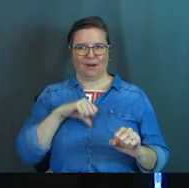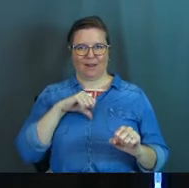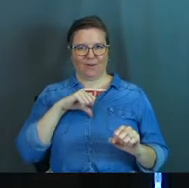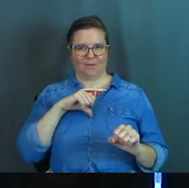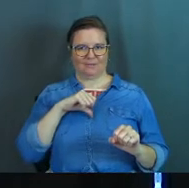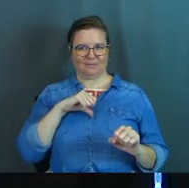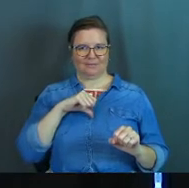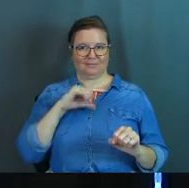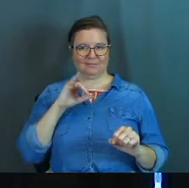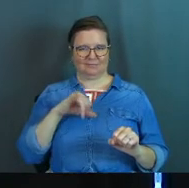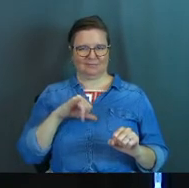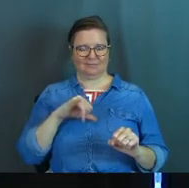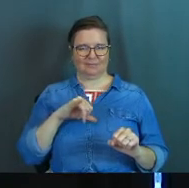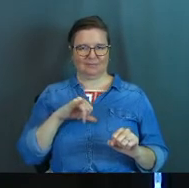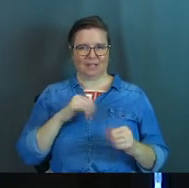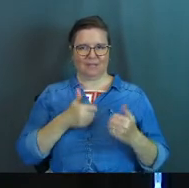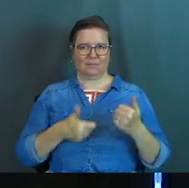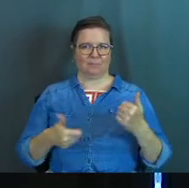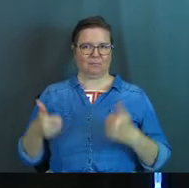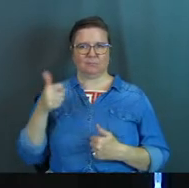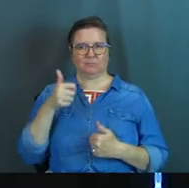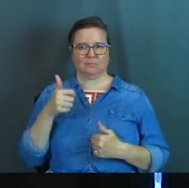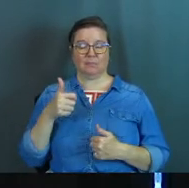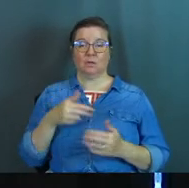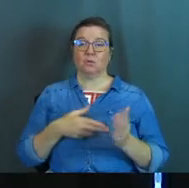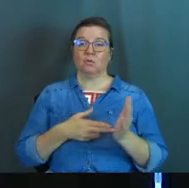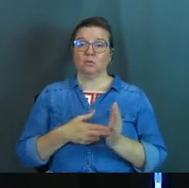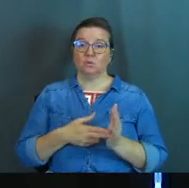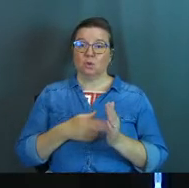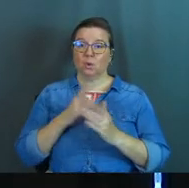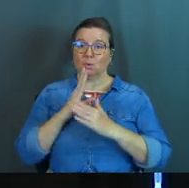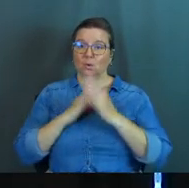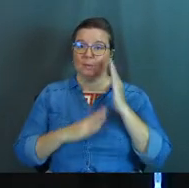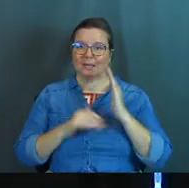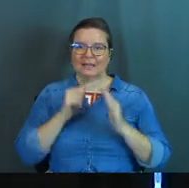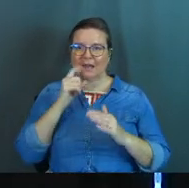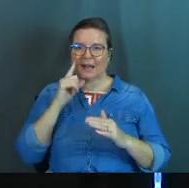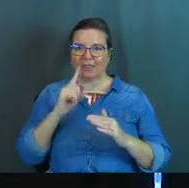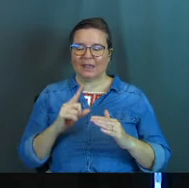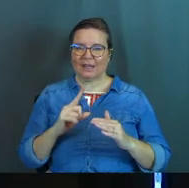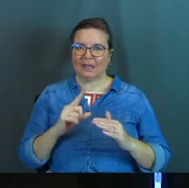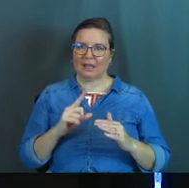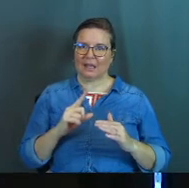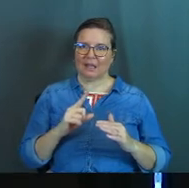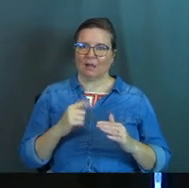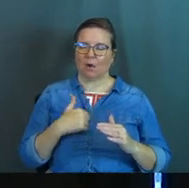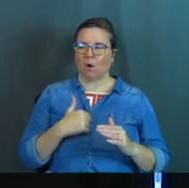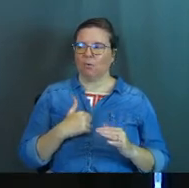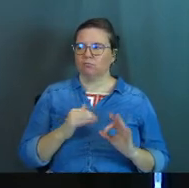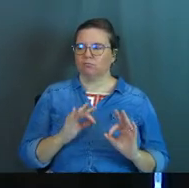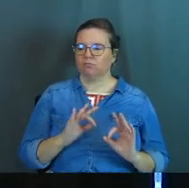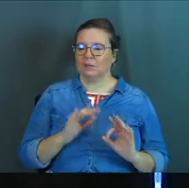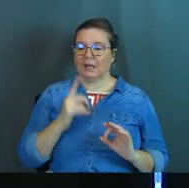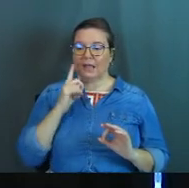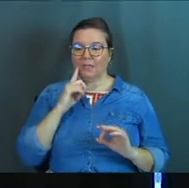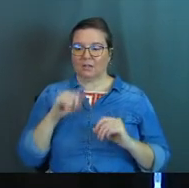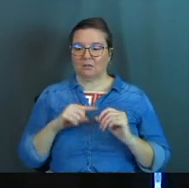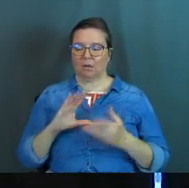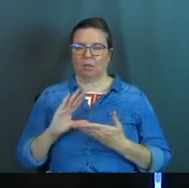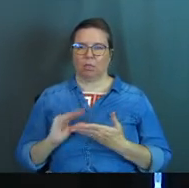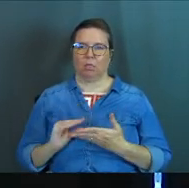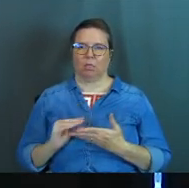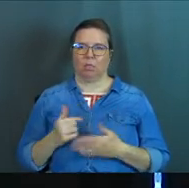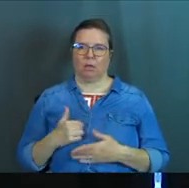proud, the pleasure of being above the rest. So true humility, it's not thinking less of yourself. It's thinking about yourself less."